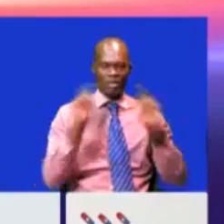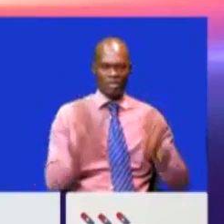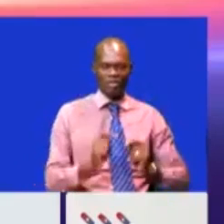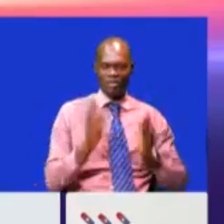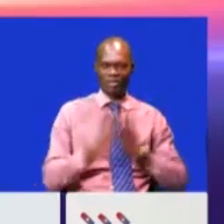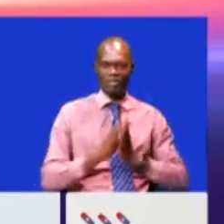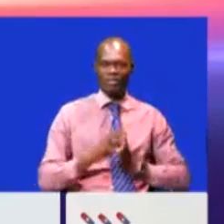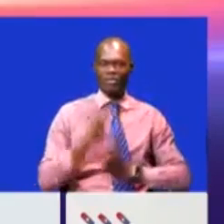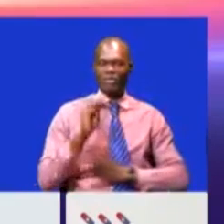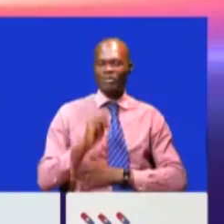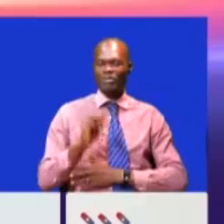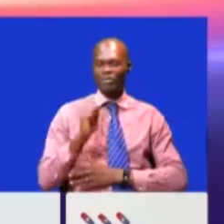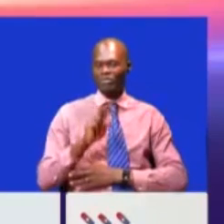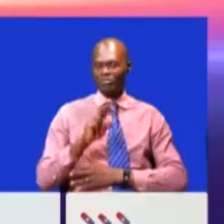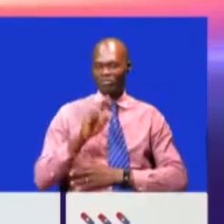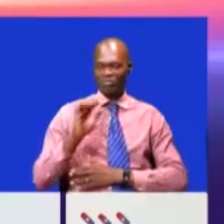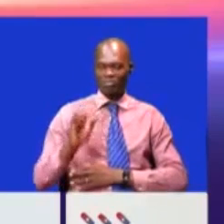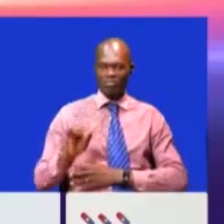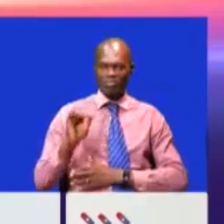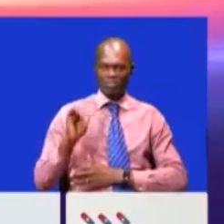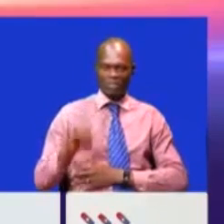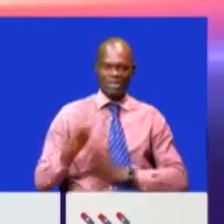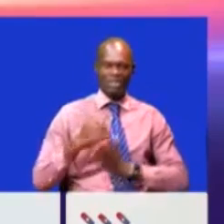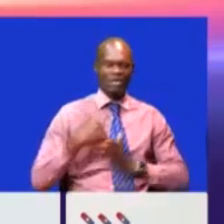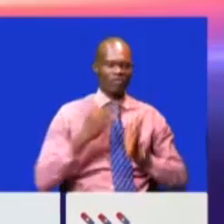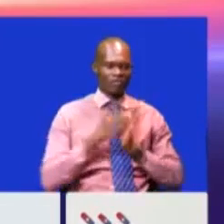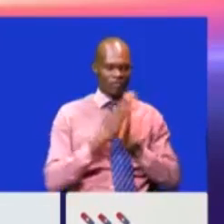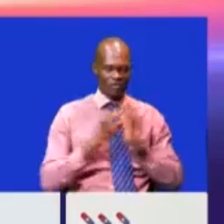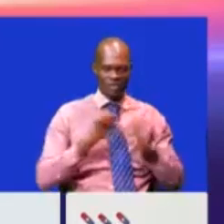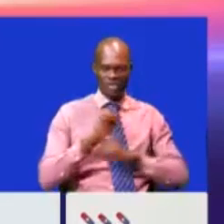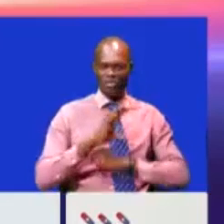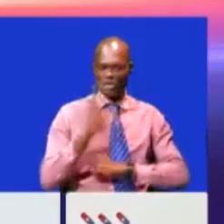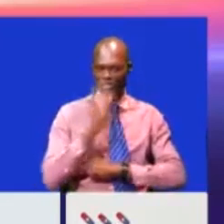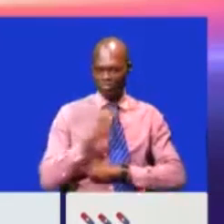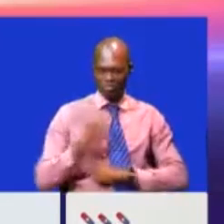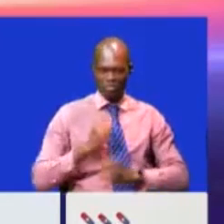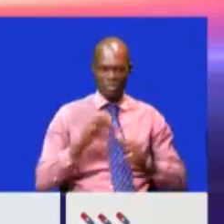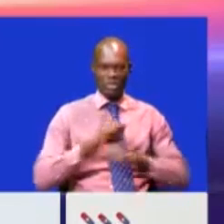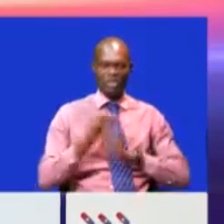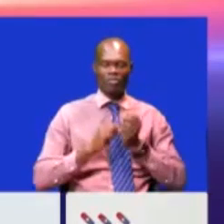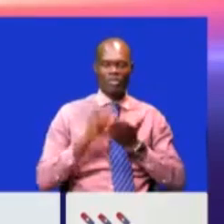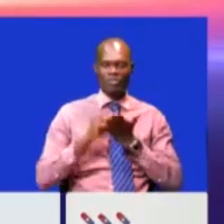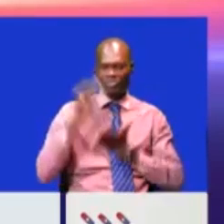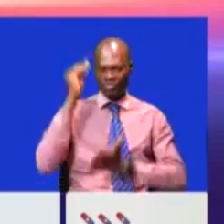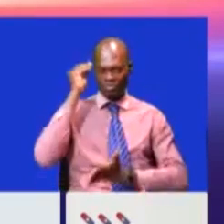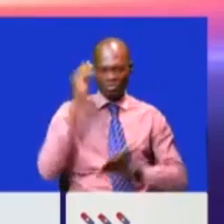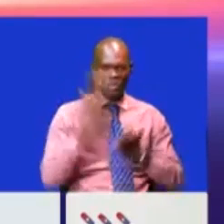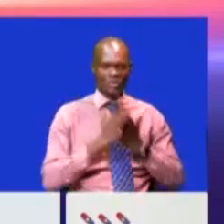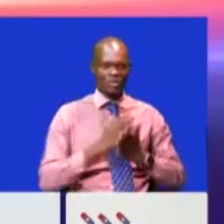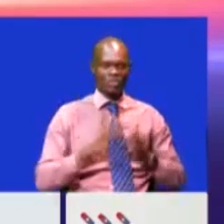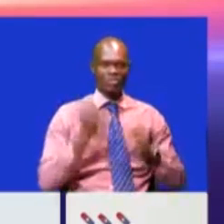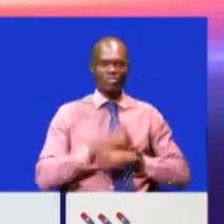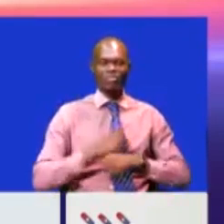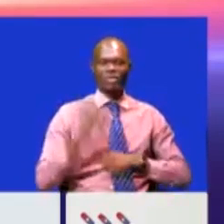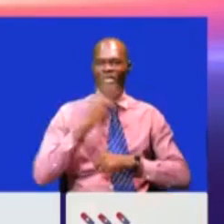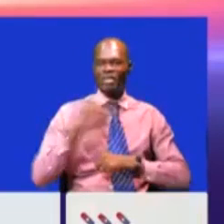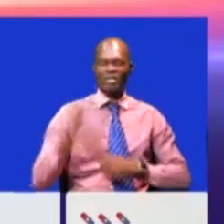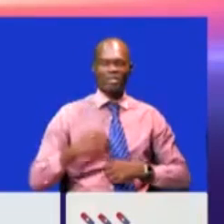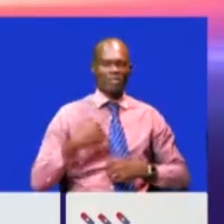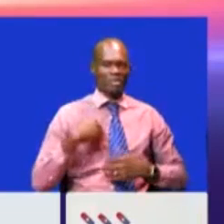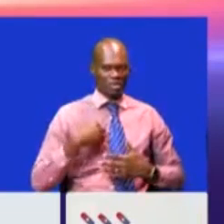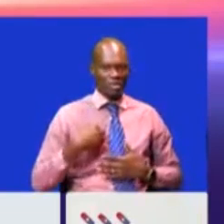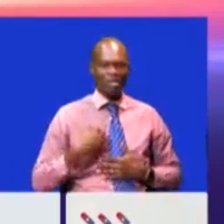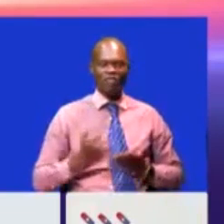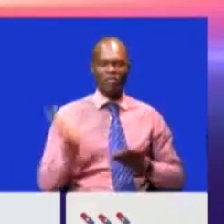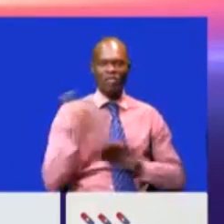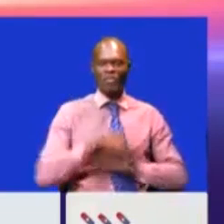Maslin Odero oikonwa sigana e wi jomadongo mago mabende siso mano mar somo omiyo sani to koro gibiro bedo ka gidok